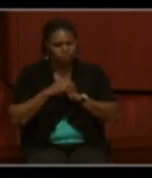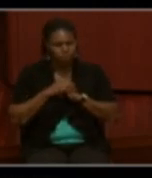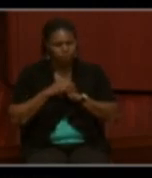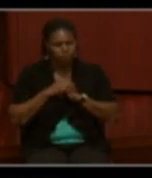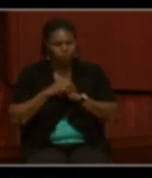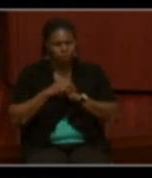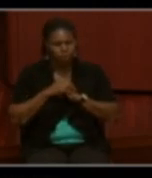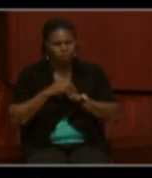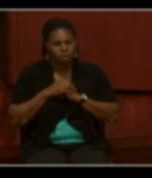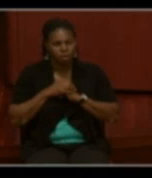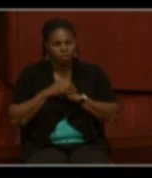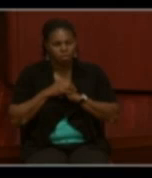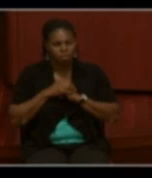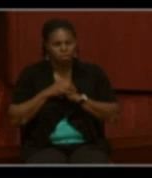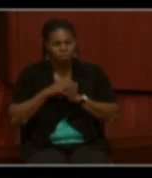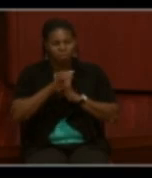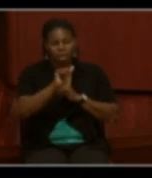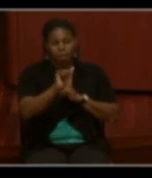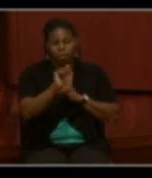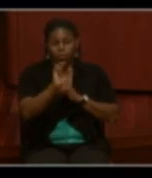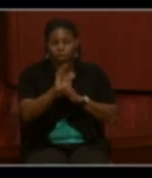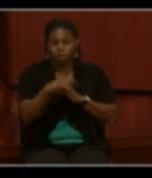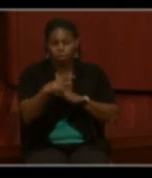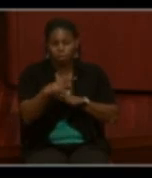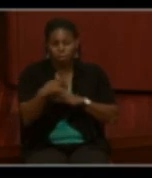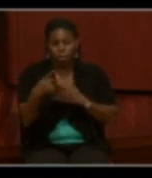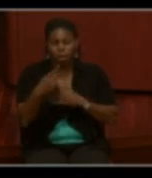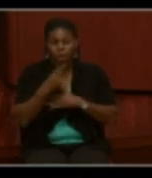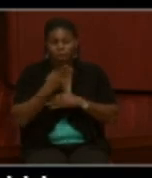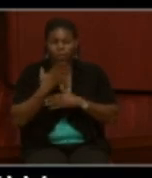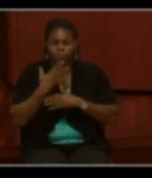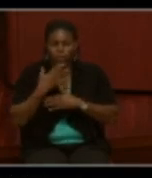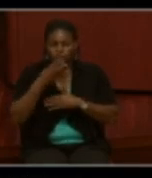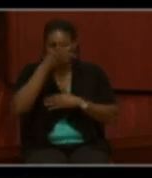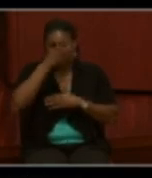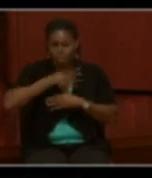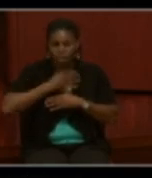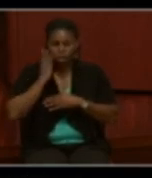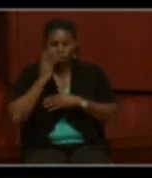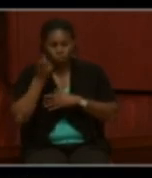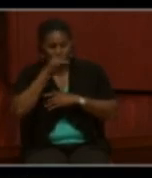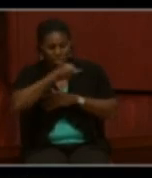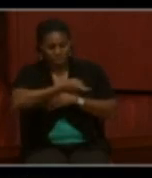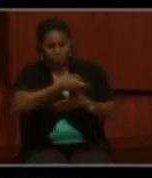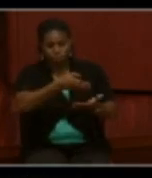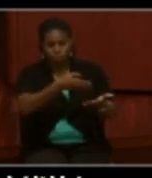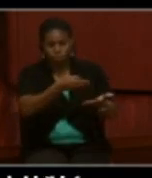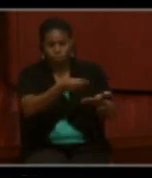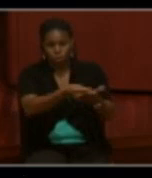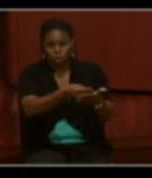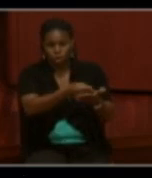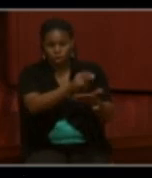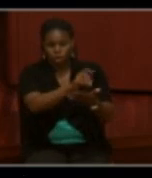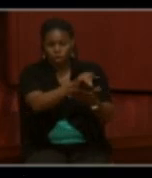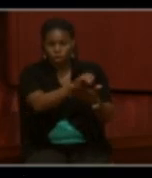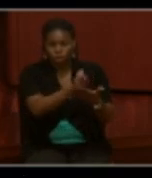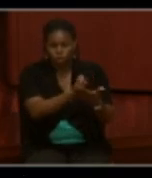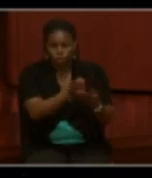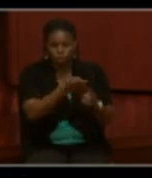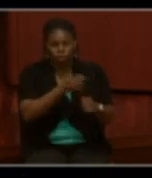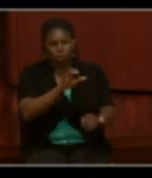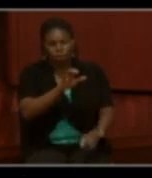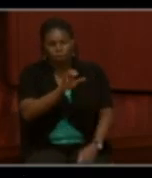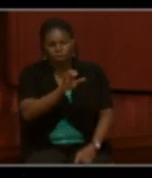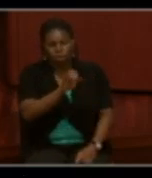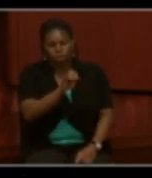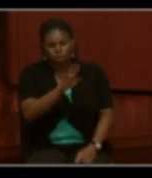The bearer, Alfred Pope, a colored man who will hand you this note, was a servant of the late Colonel John Carter